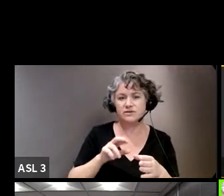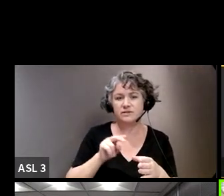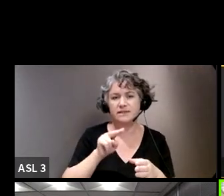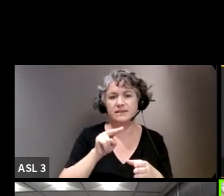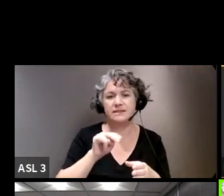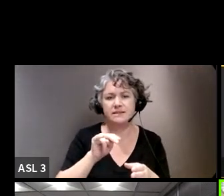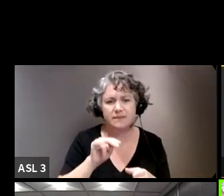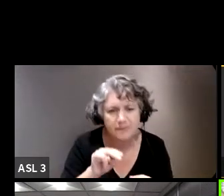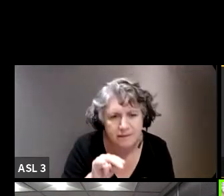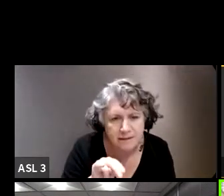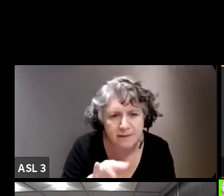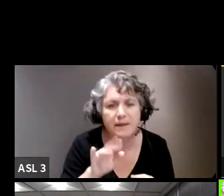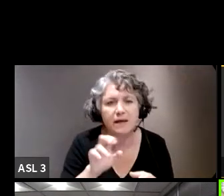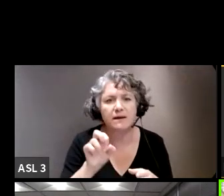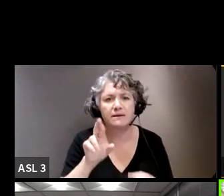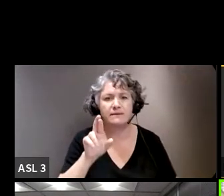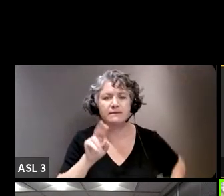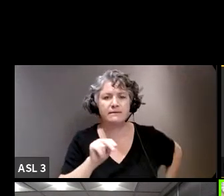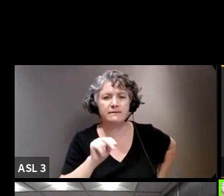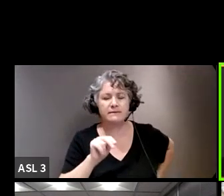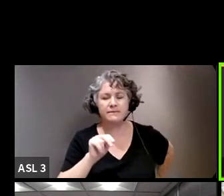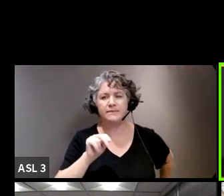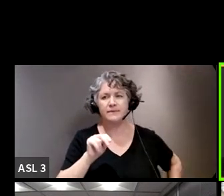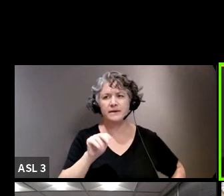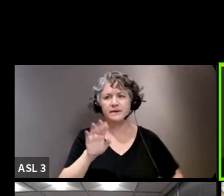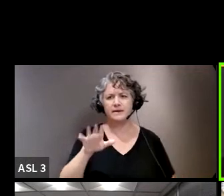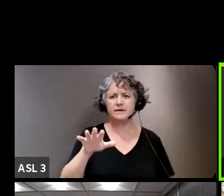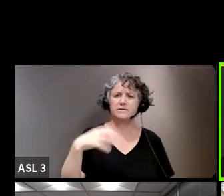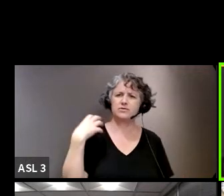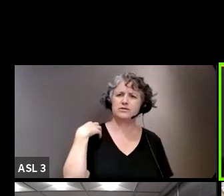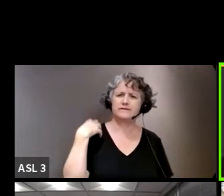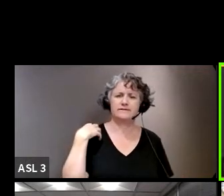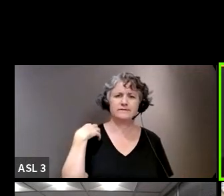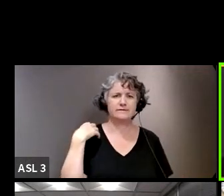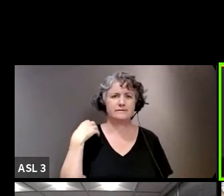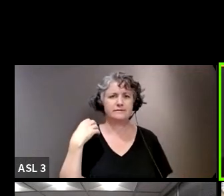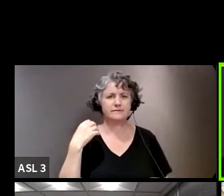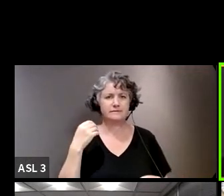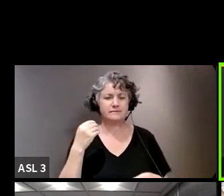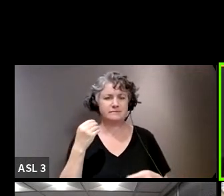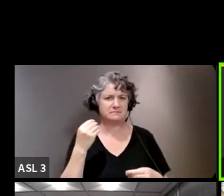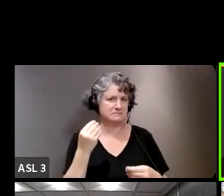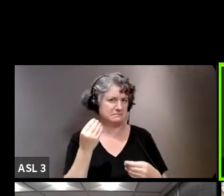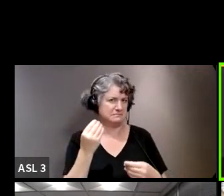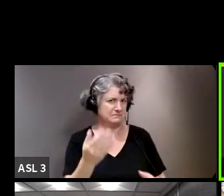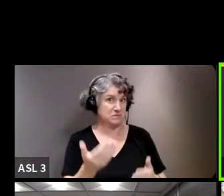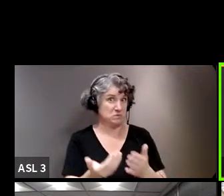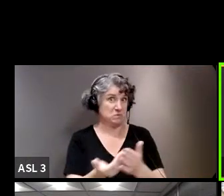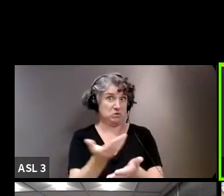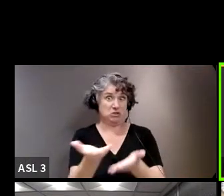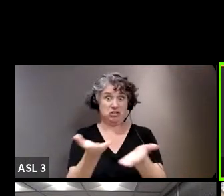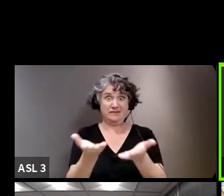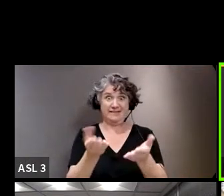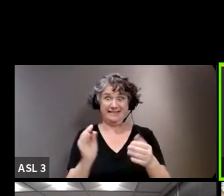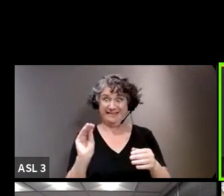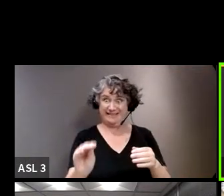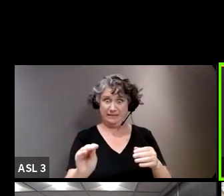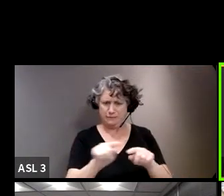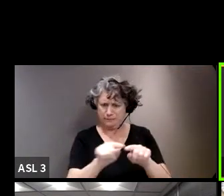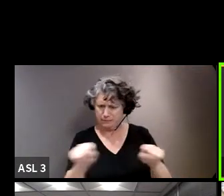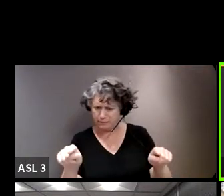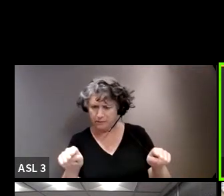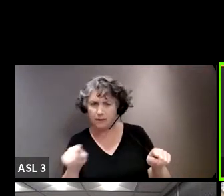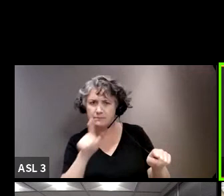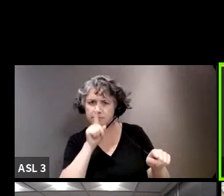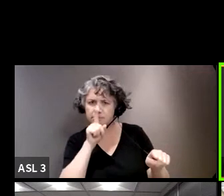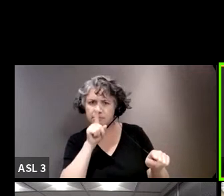again i have i have as i indicated in your new services i don't see this and you are saying that in